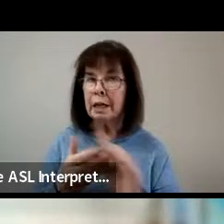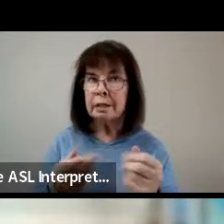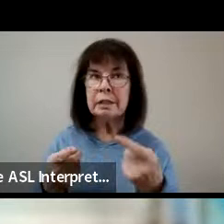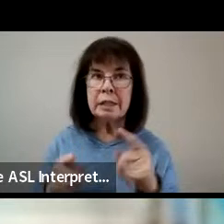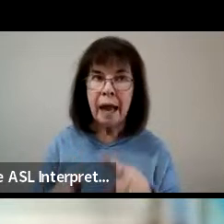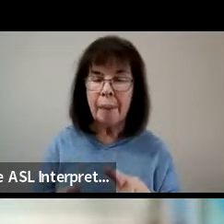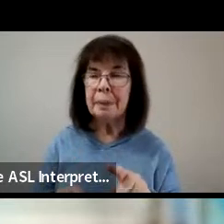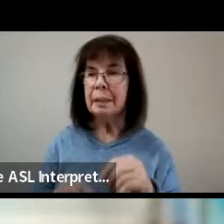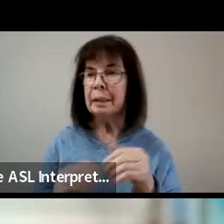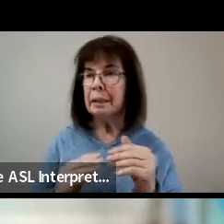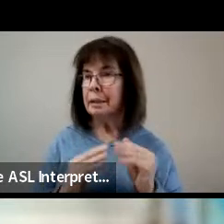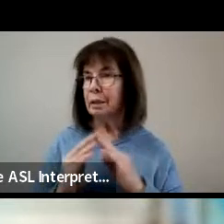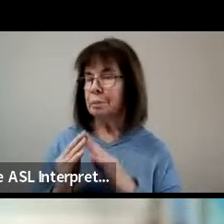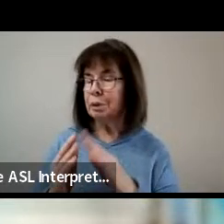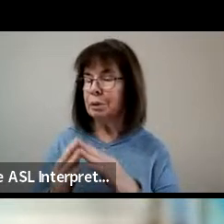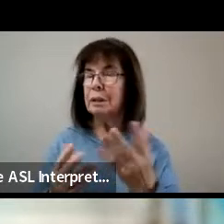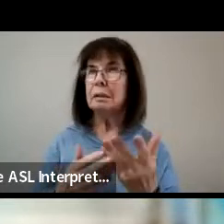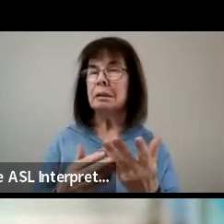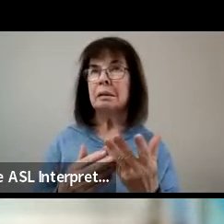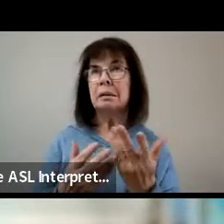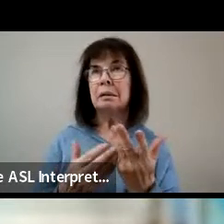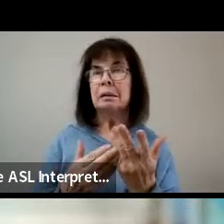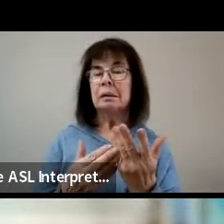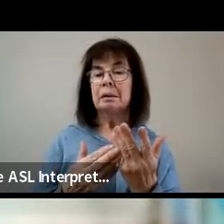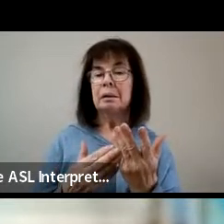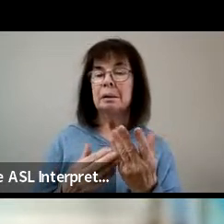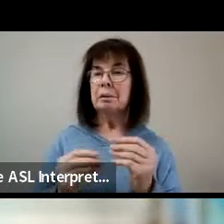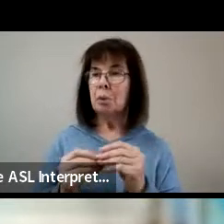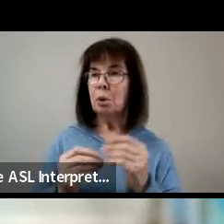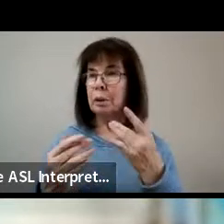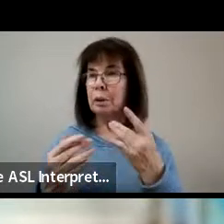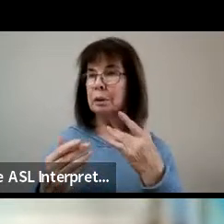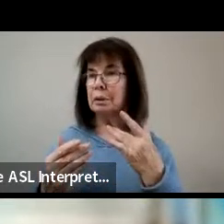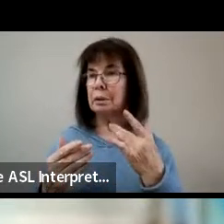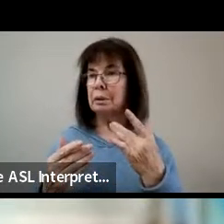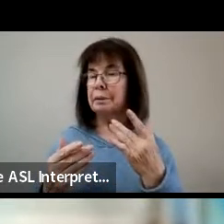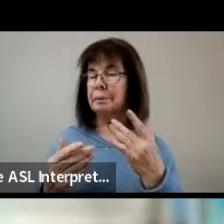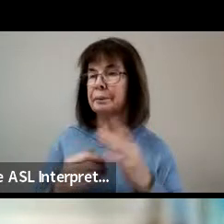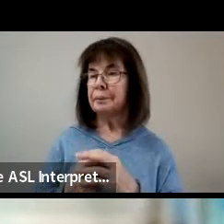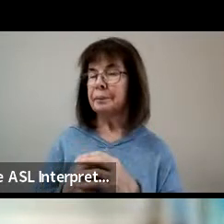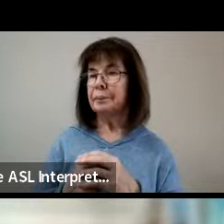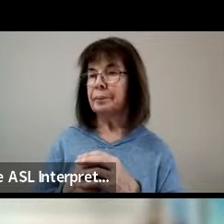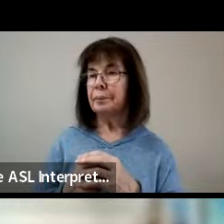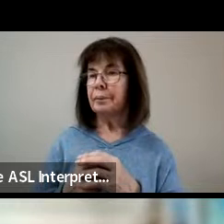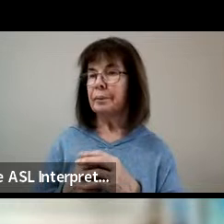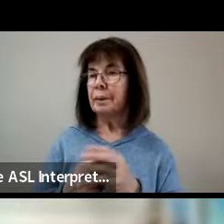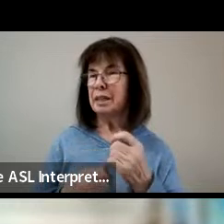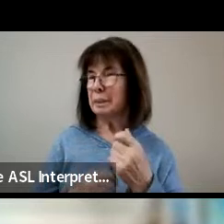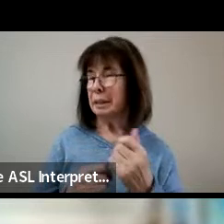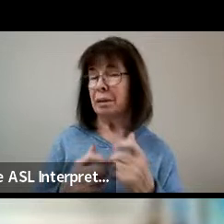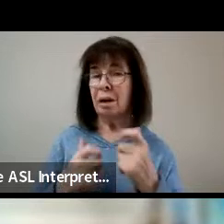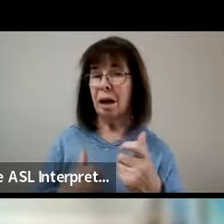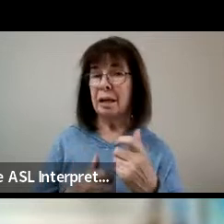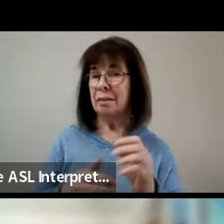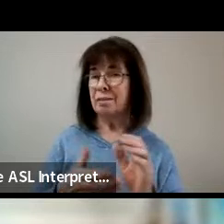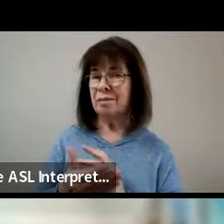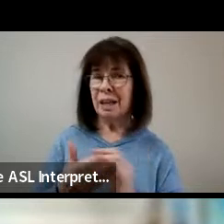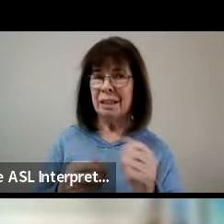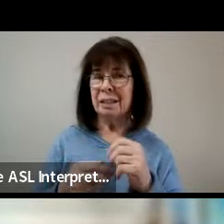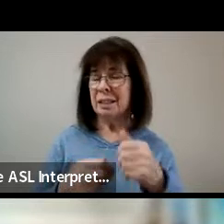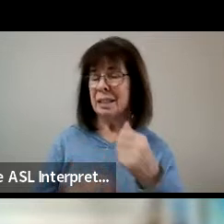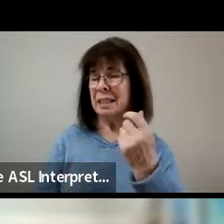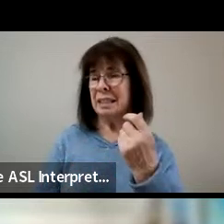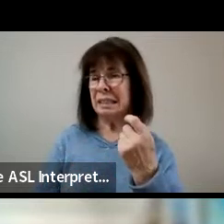concern. It's been really regular, the gun violence in East Oakland. of late. So that's been weighing